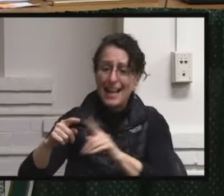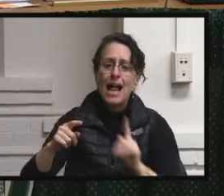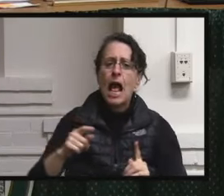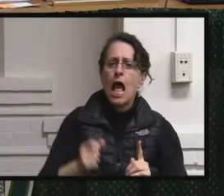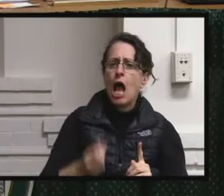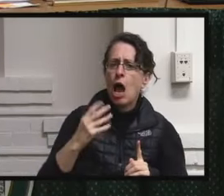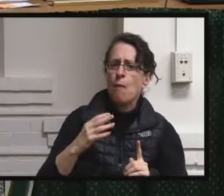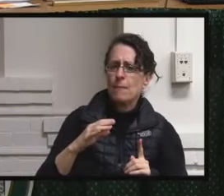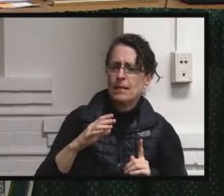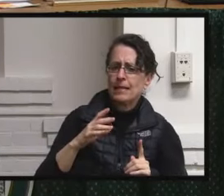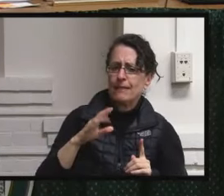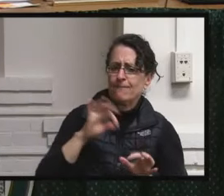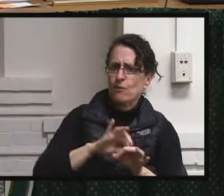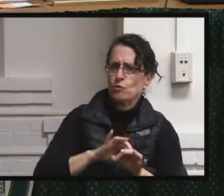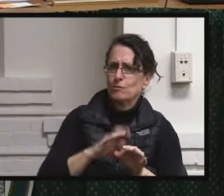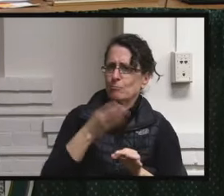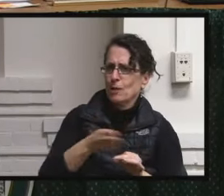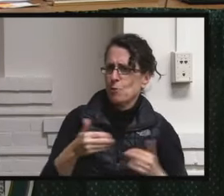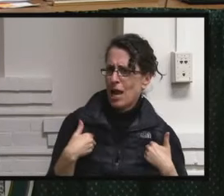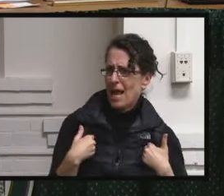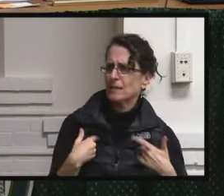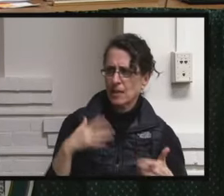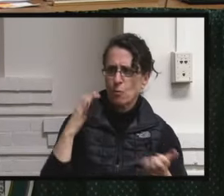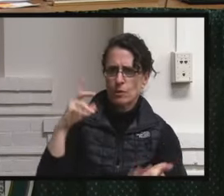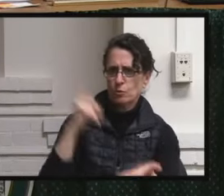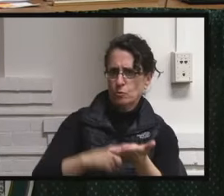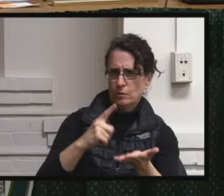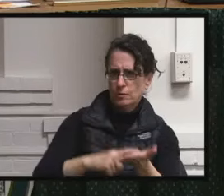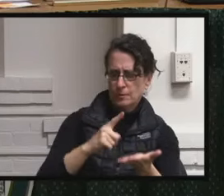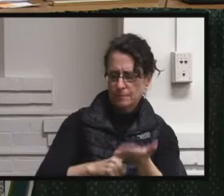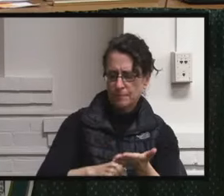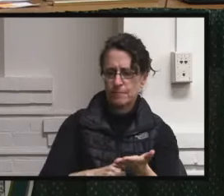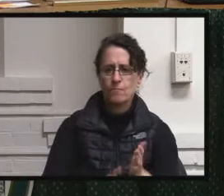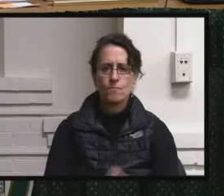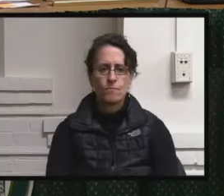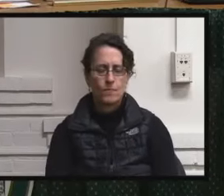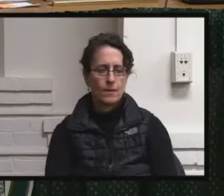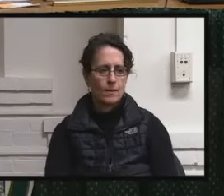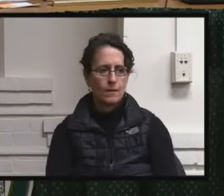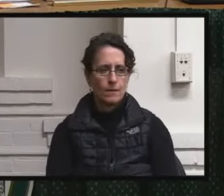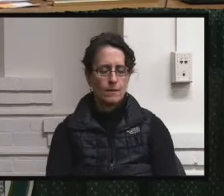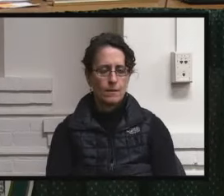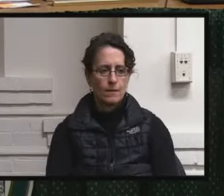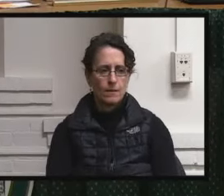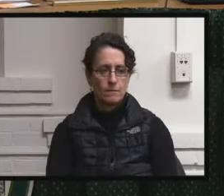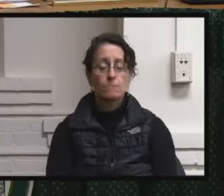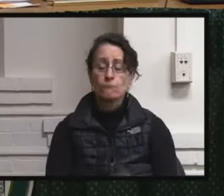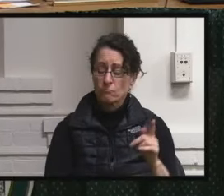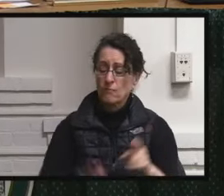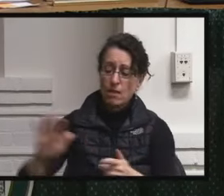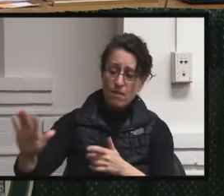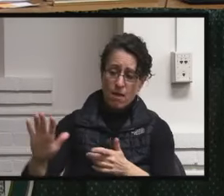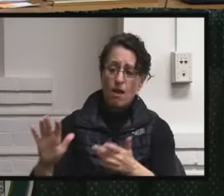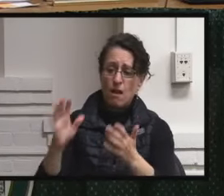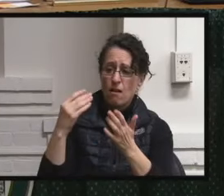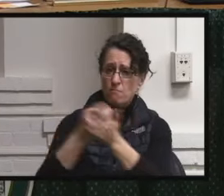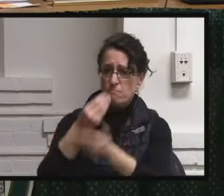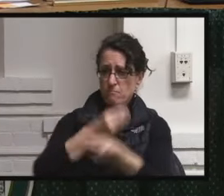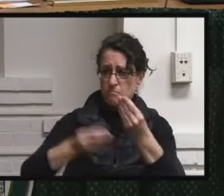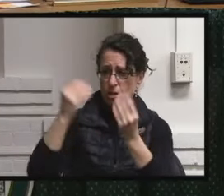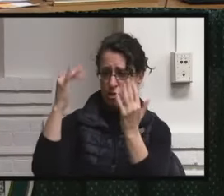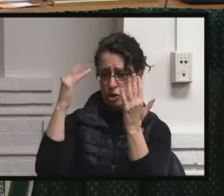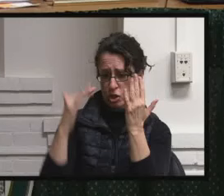And I know that based upon the financials that I've had a chance to review, I have